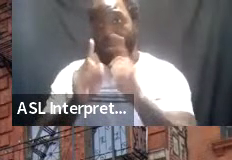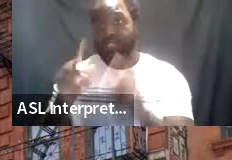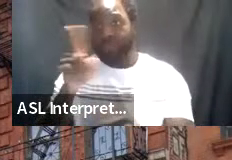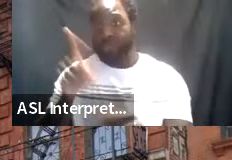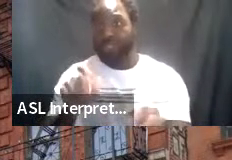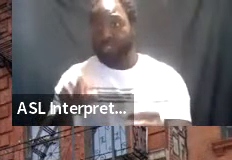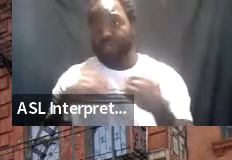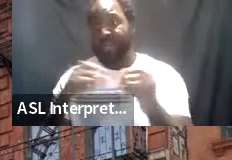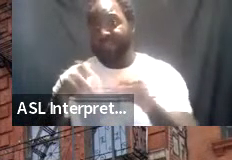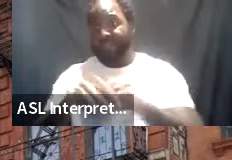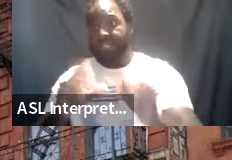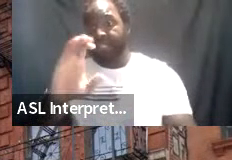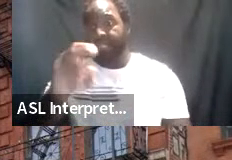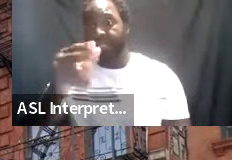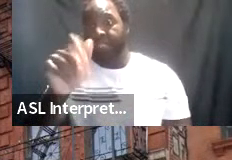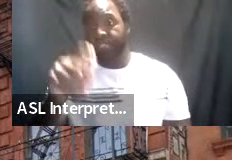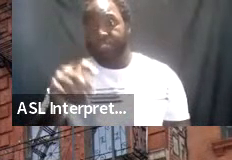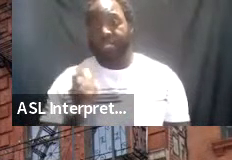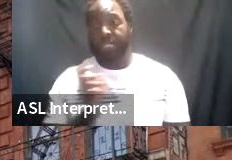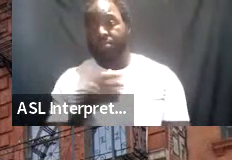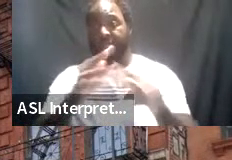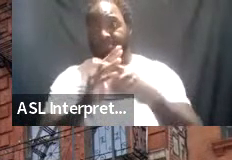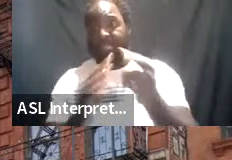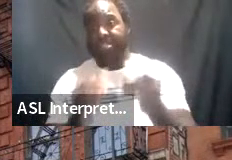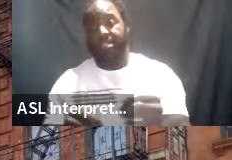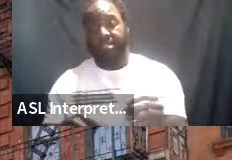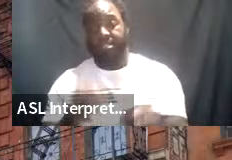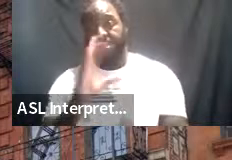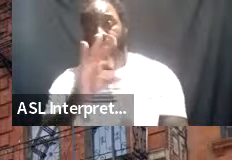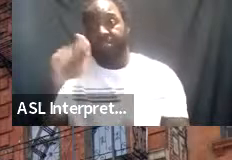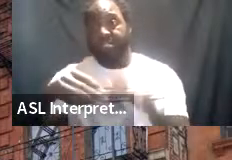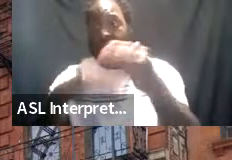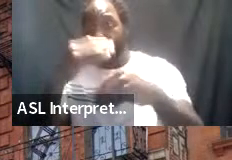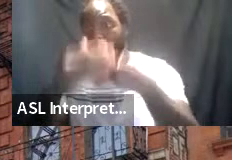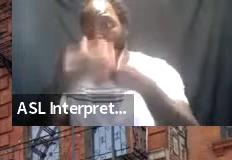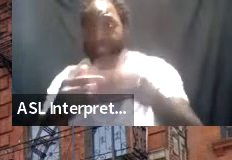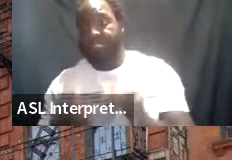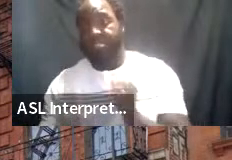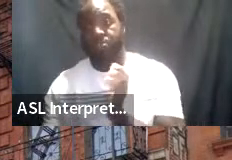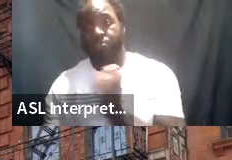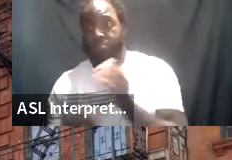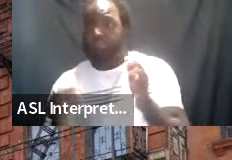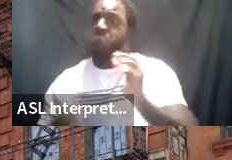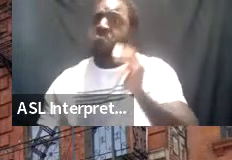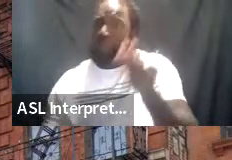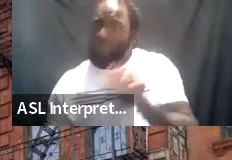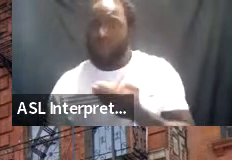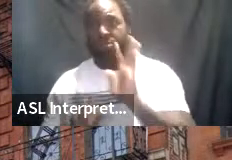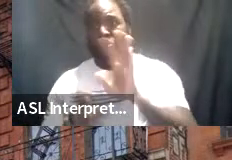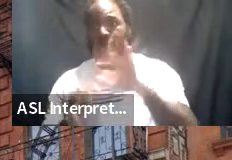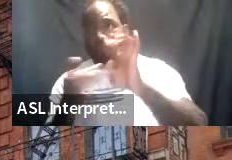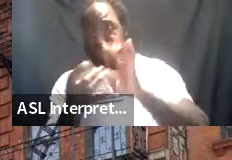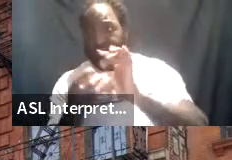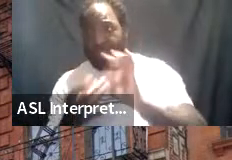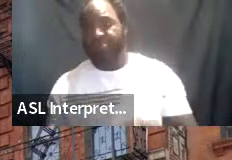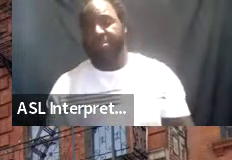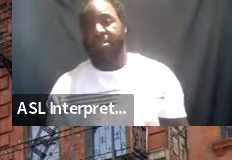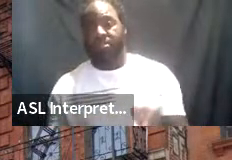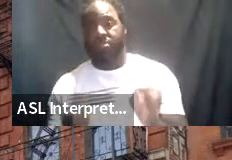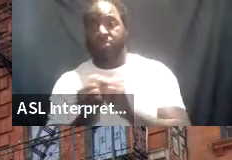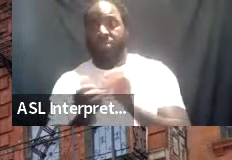in the chat. We are just at the beginning stages of this process, so we welcome your feedback and questions. And with that,